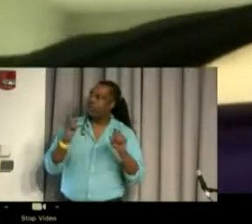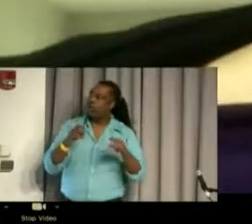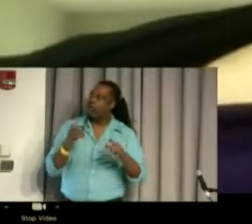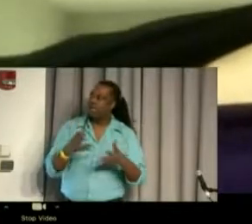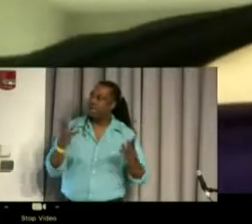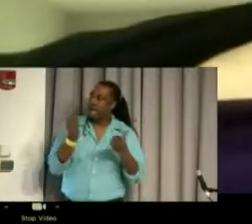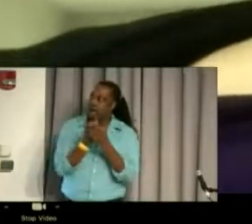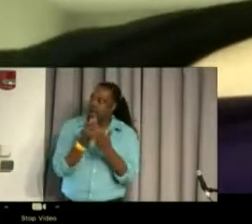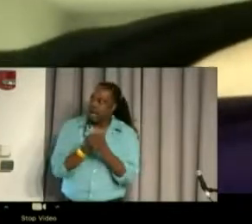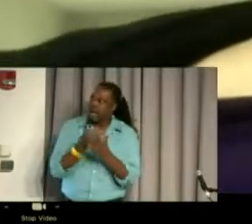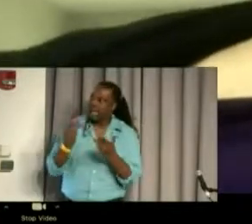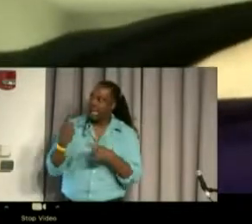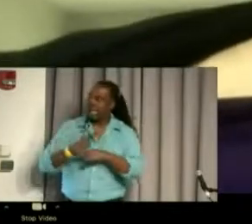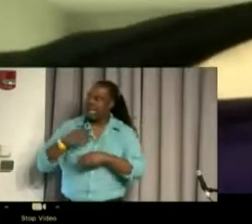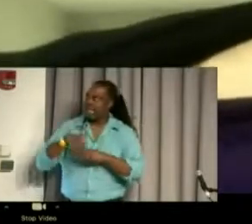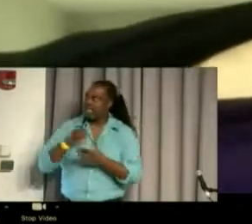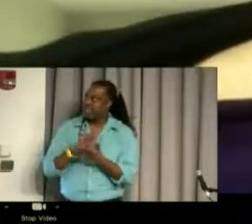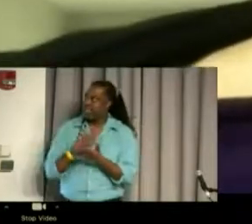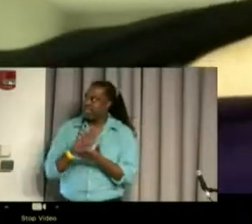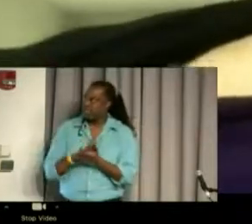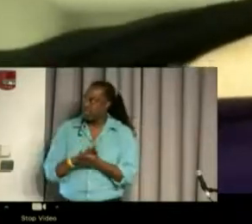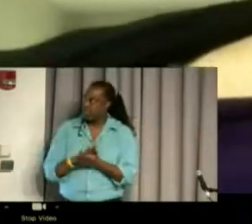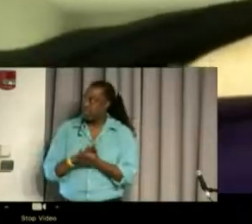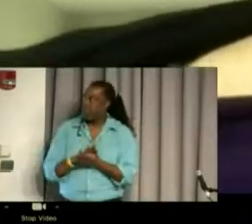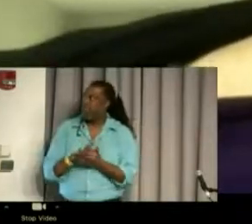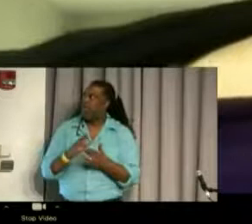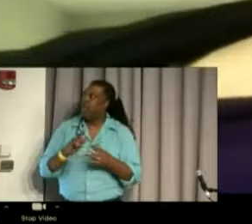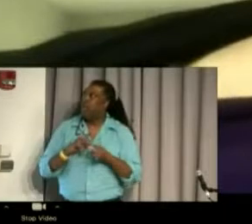about those numbers, but they make the point.